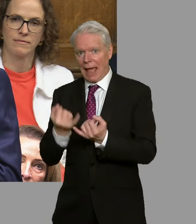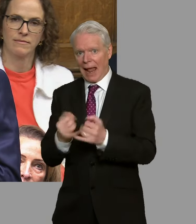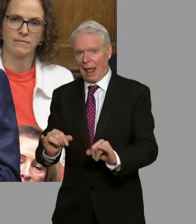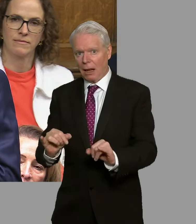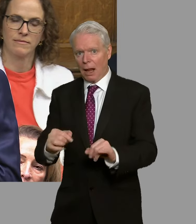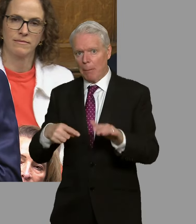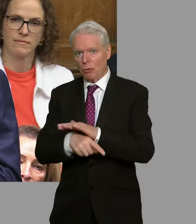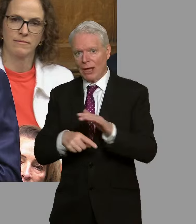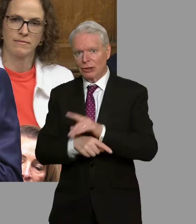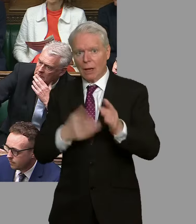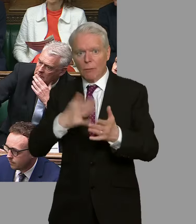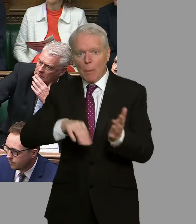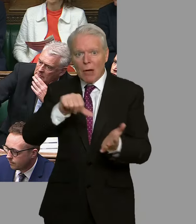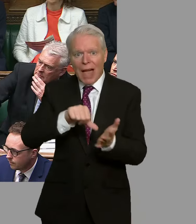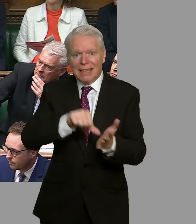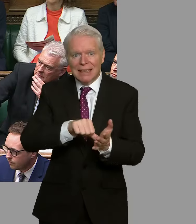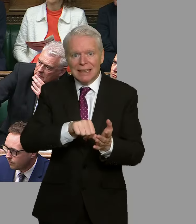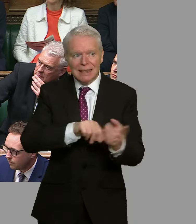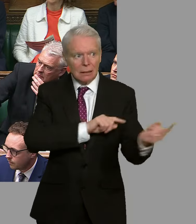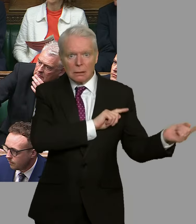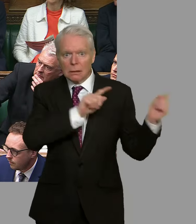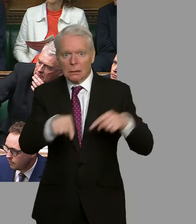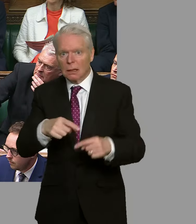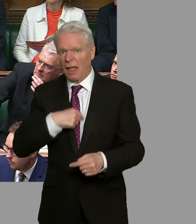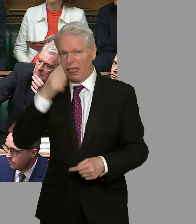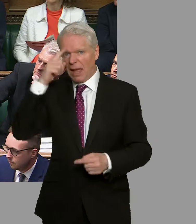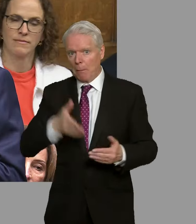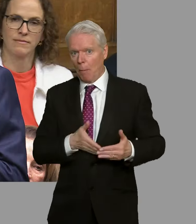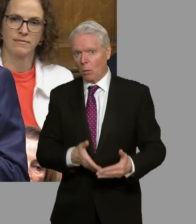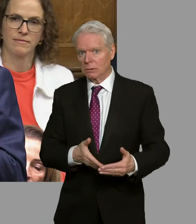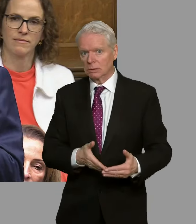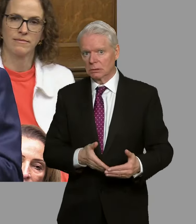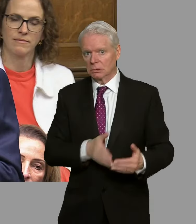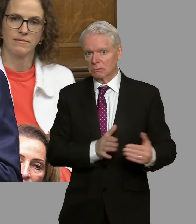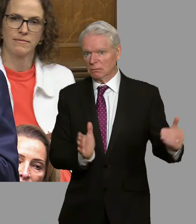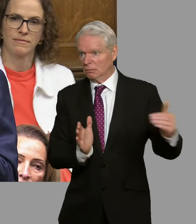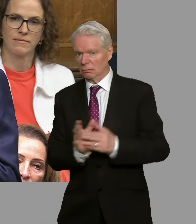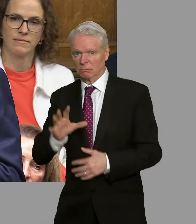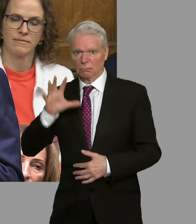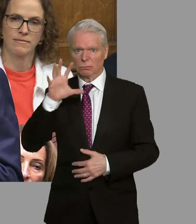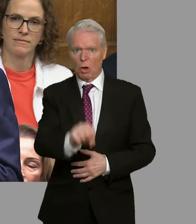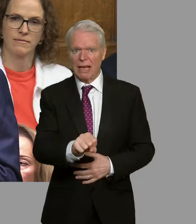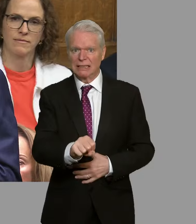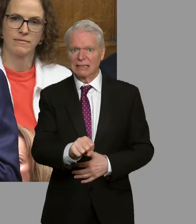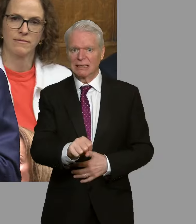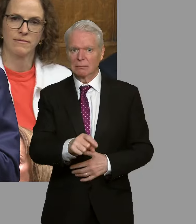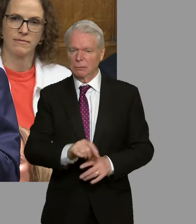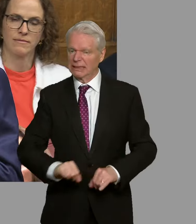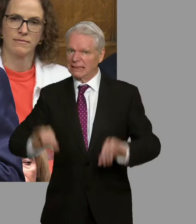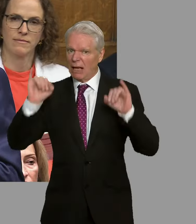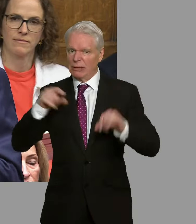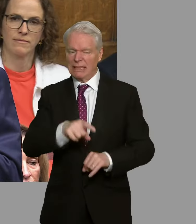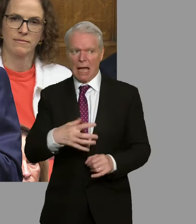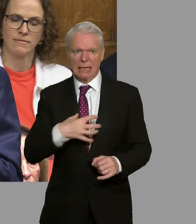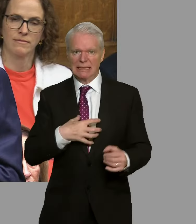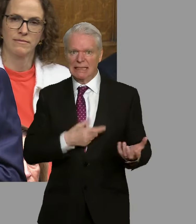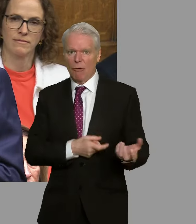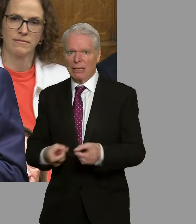have crossed the English Channel. Does the Prime Minister agree? Now is the time to declare the situation in the English Channel as a